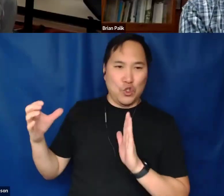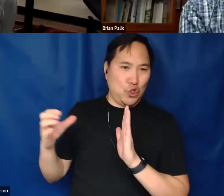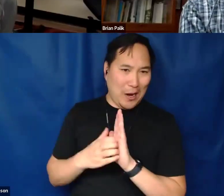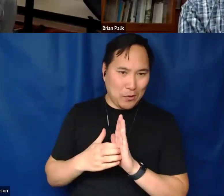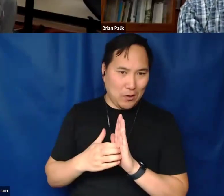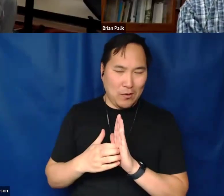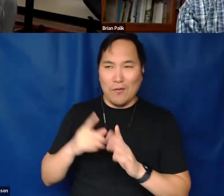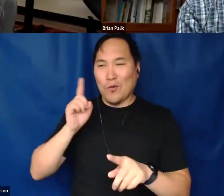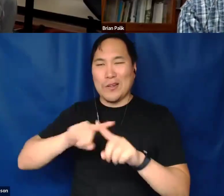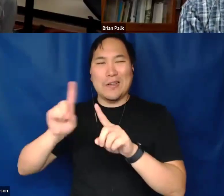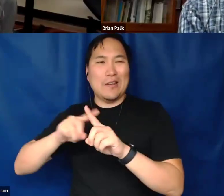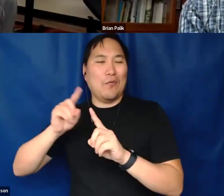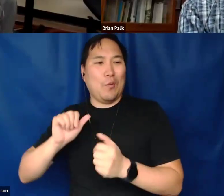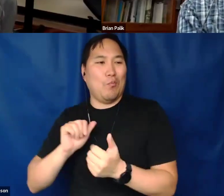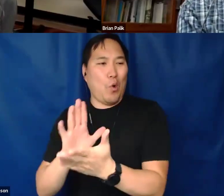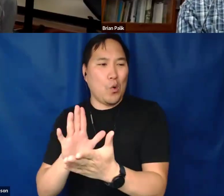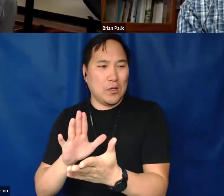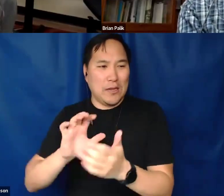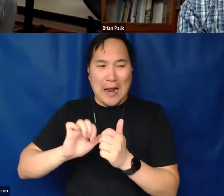different approaches and what they mean.